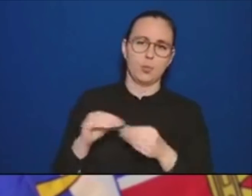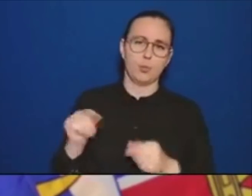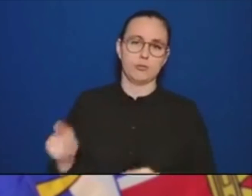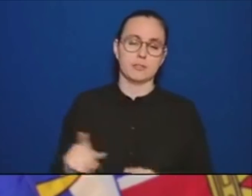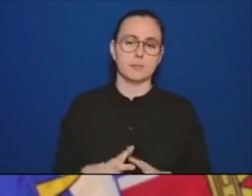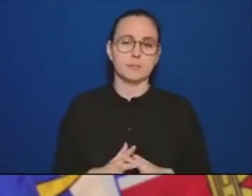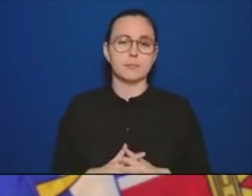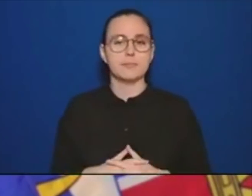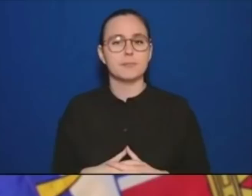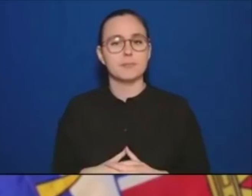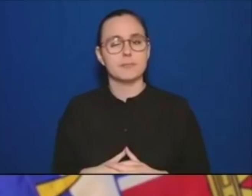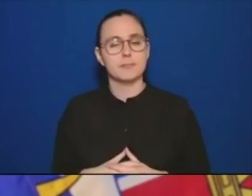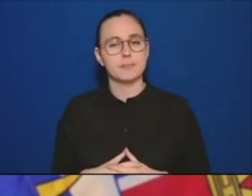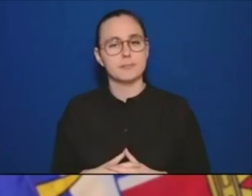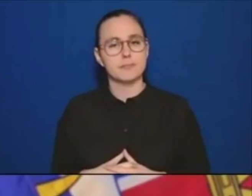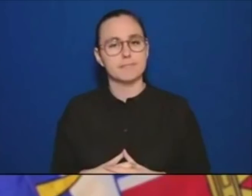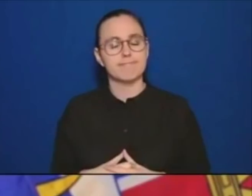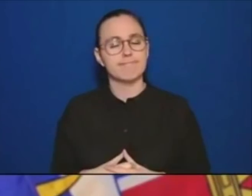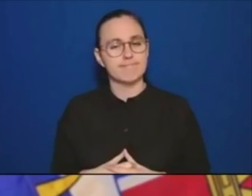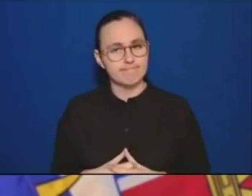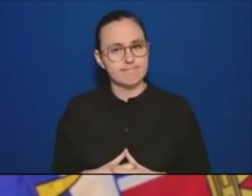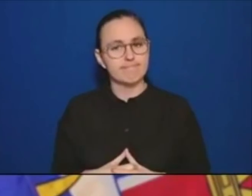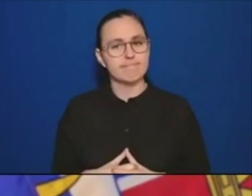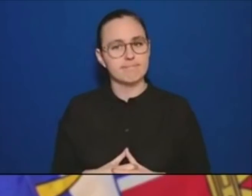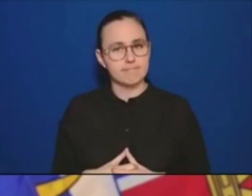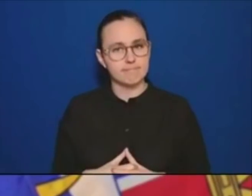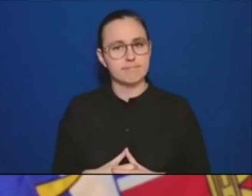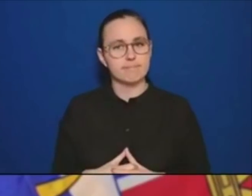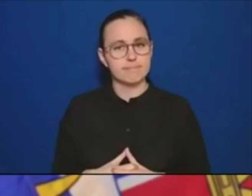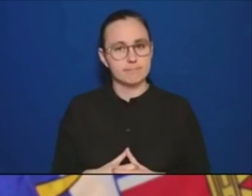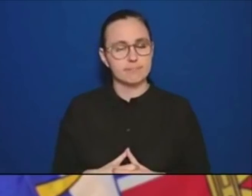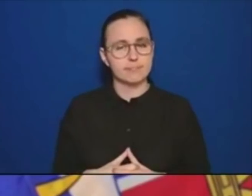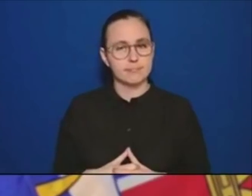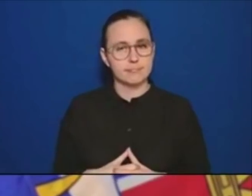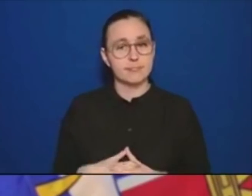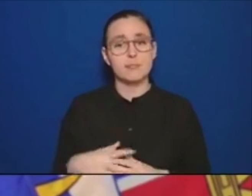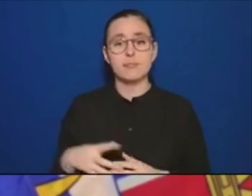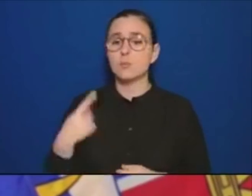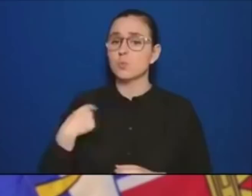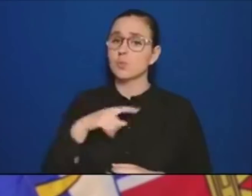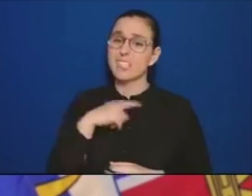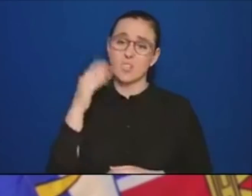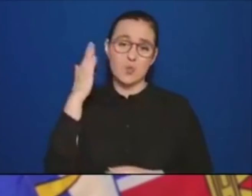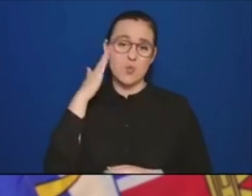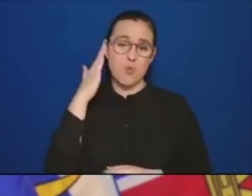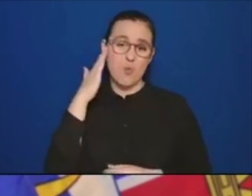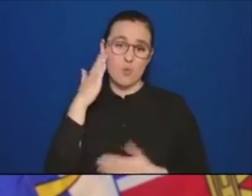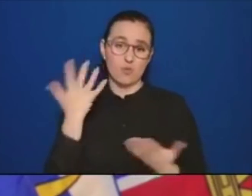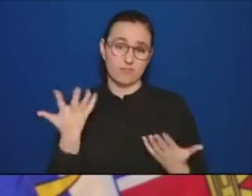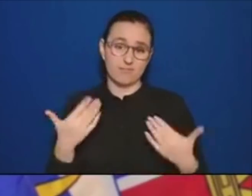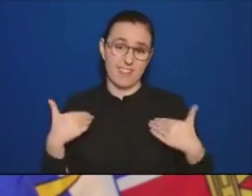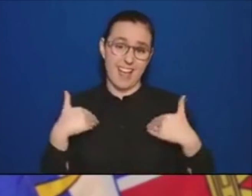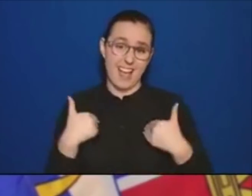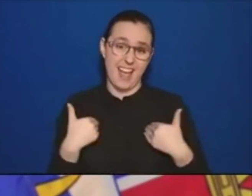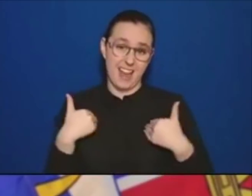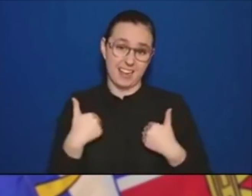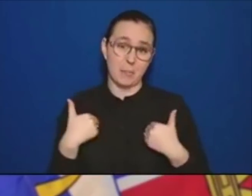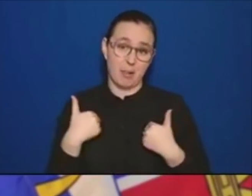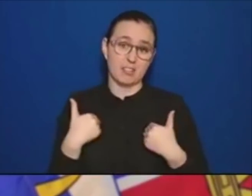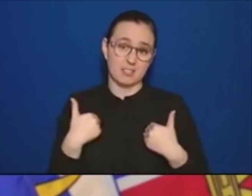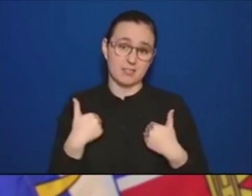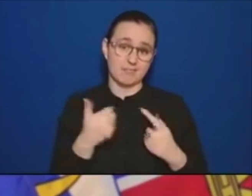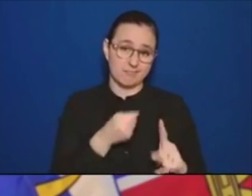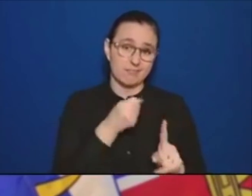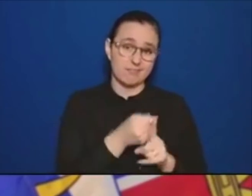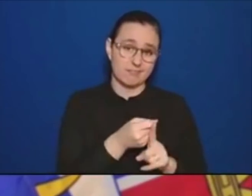we know that it's definitely our livestock sector that's been affected, but many blueberry farmers,